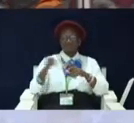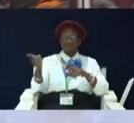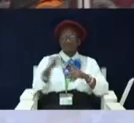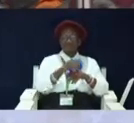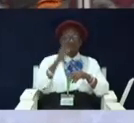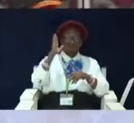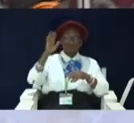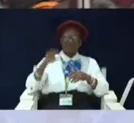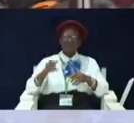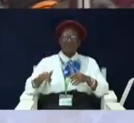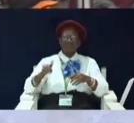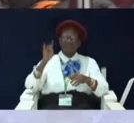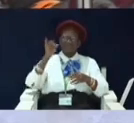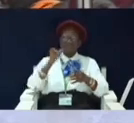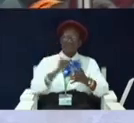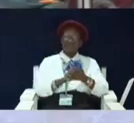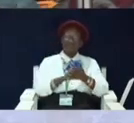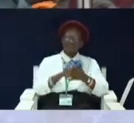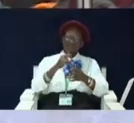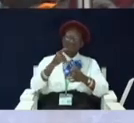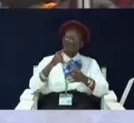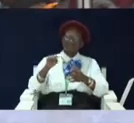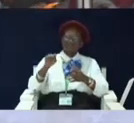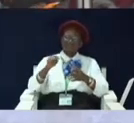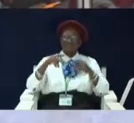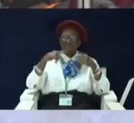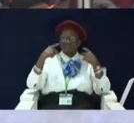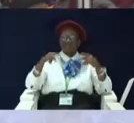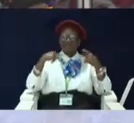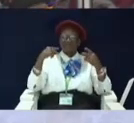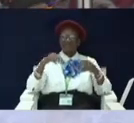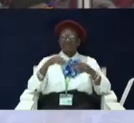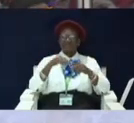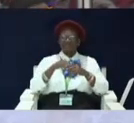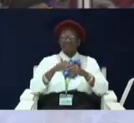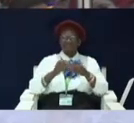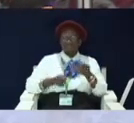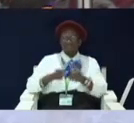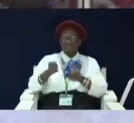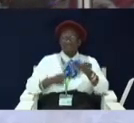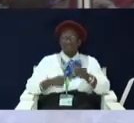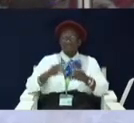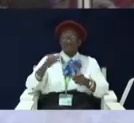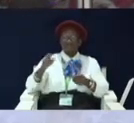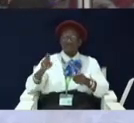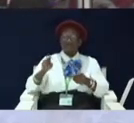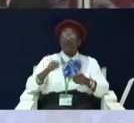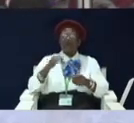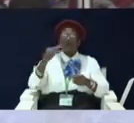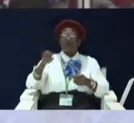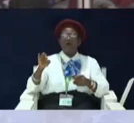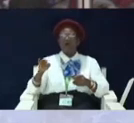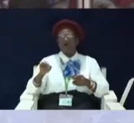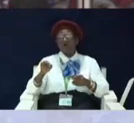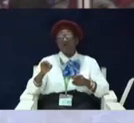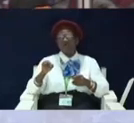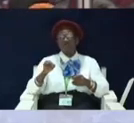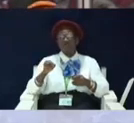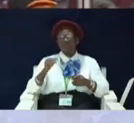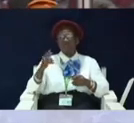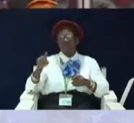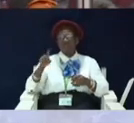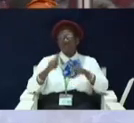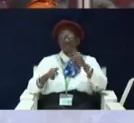that the pastor in charge of a congregation, is